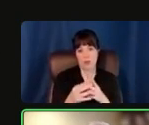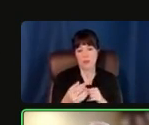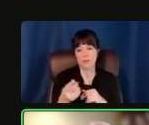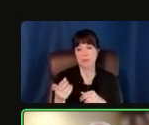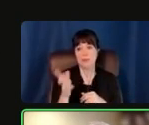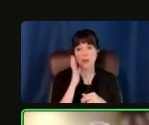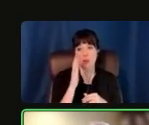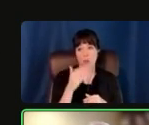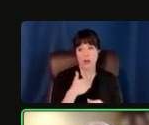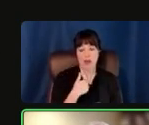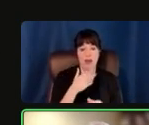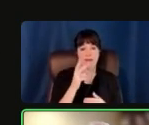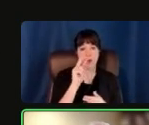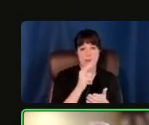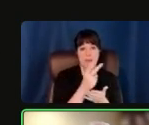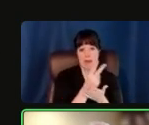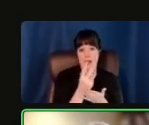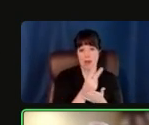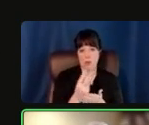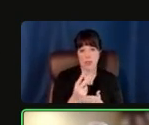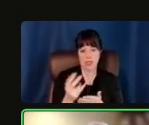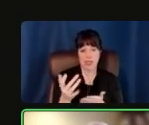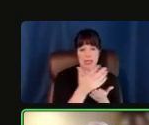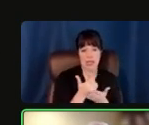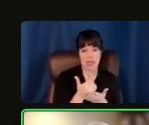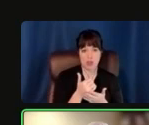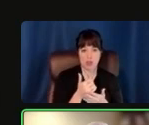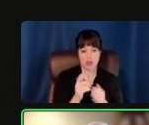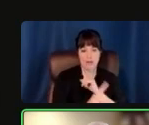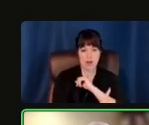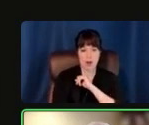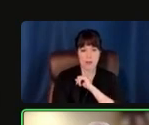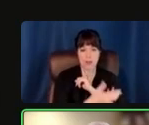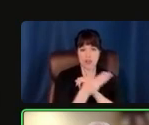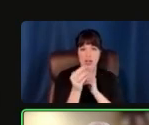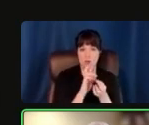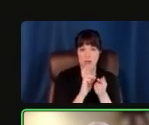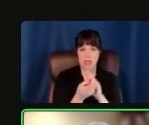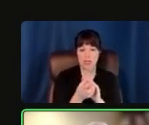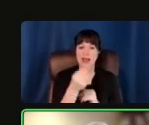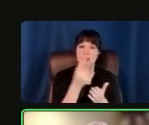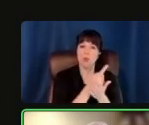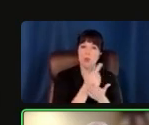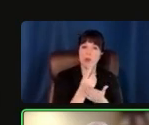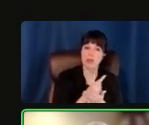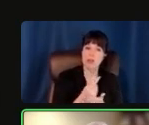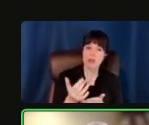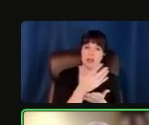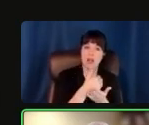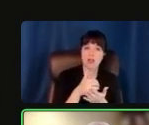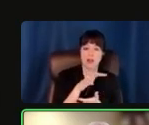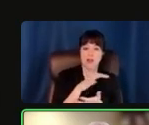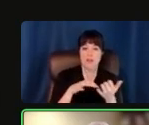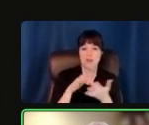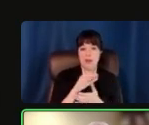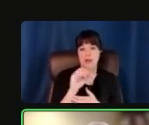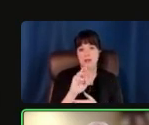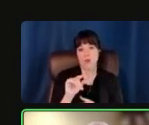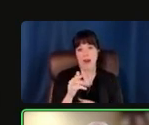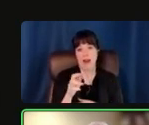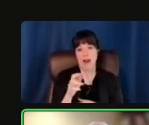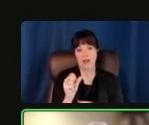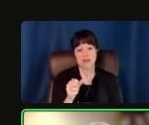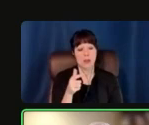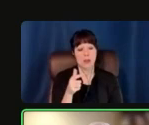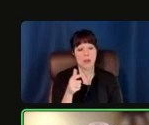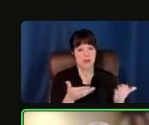of bi-weekly collection of garbage and recycling and weekly collection of mixed organics. This service would be